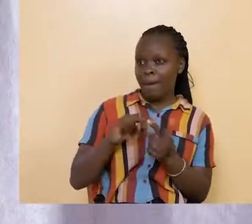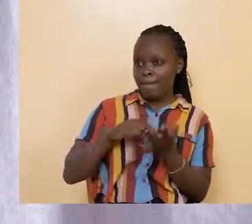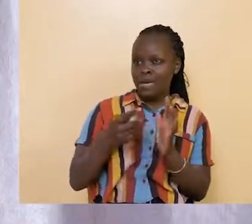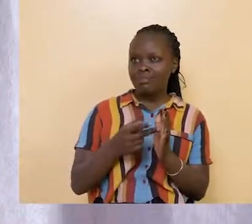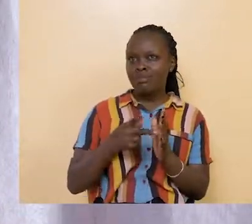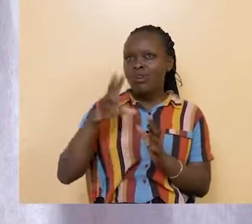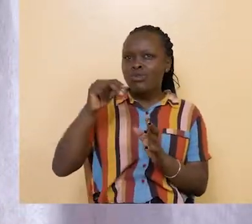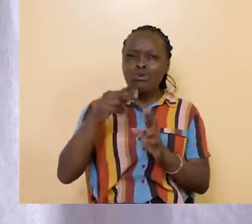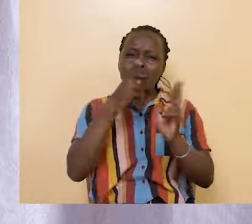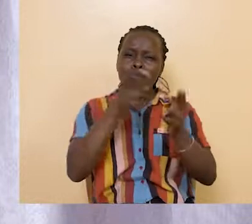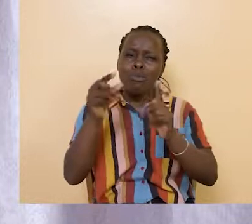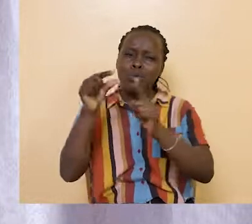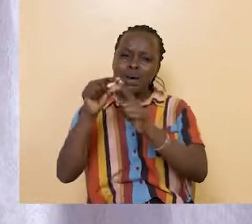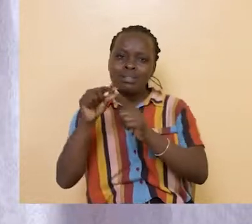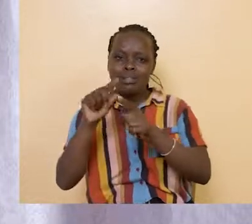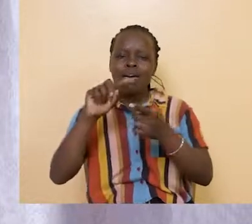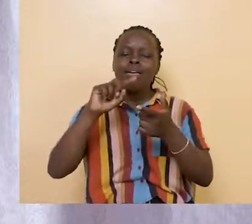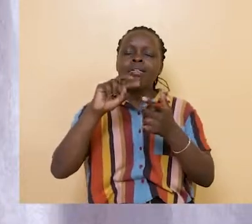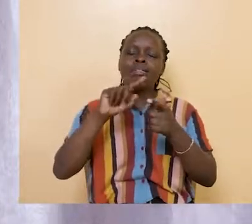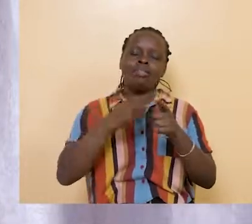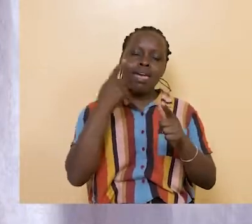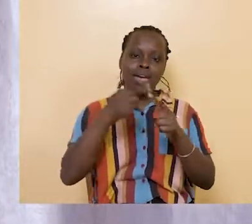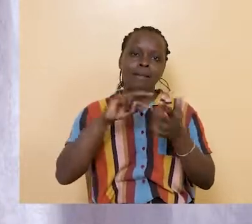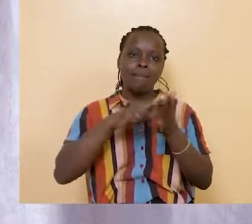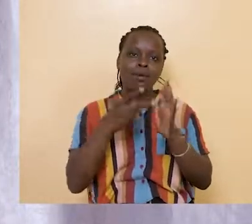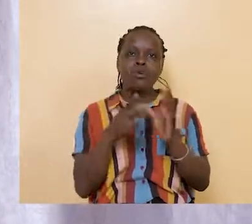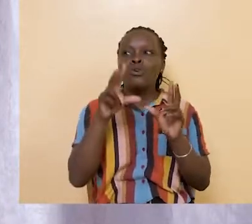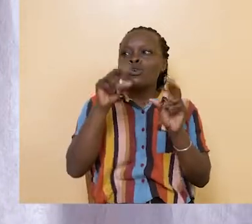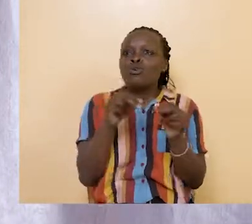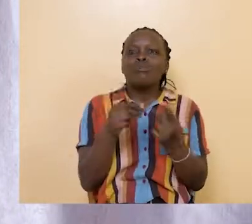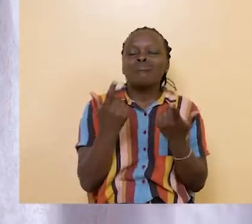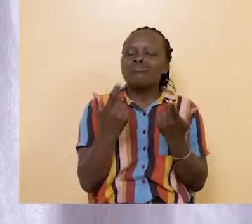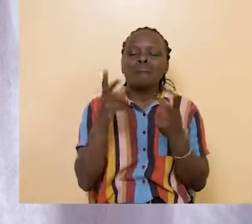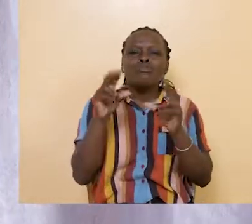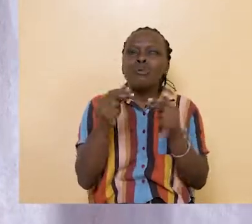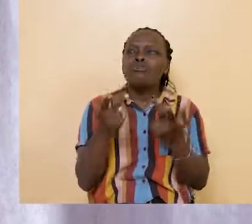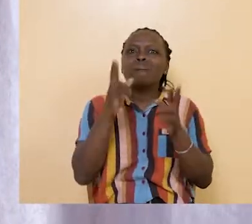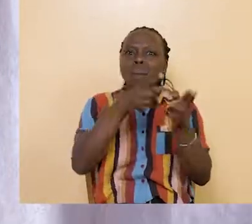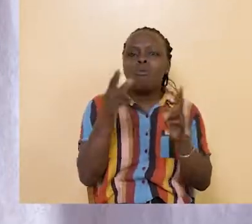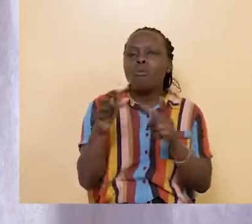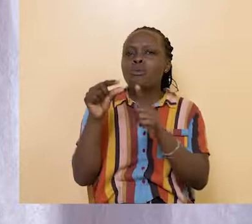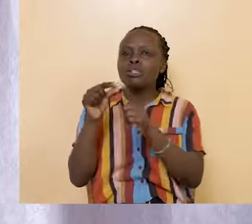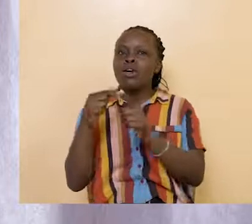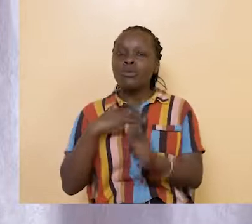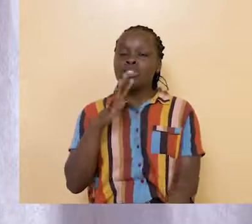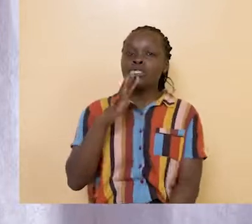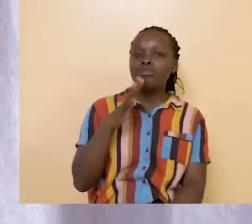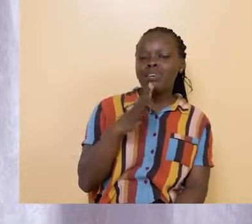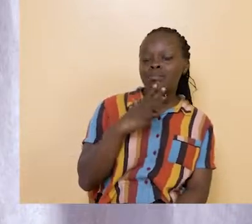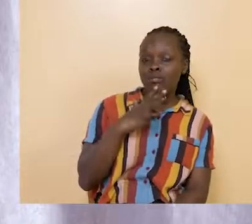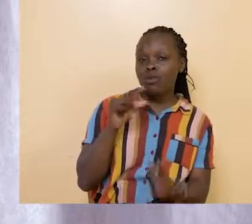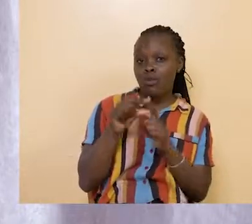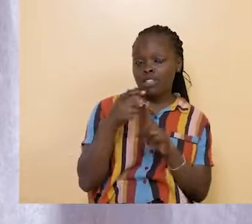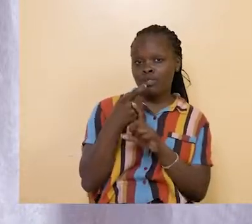no neutral words, then it goes by saying that there are no neutral hearts. We are either speaking our